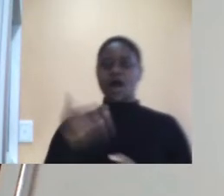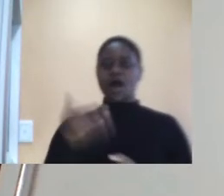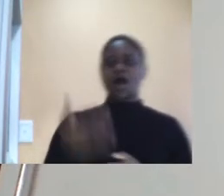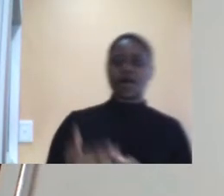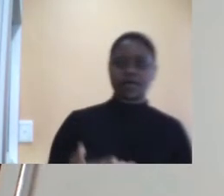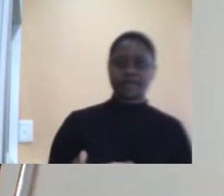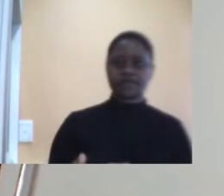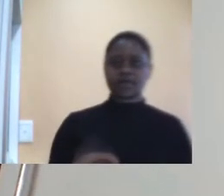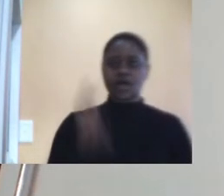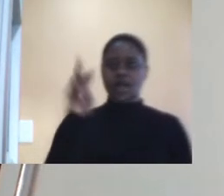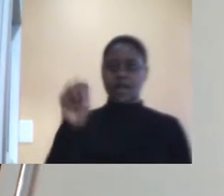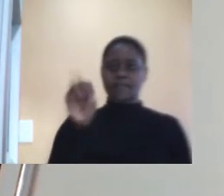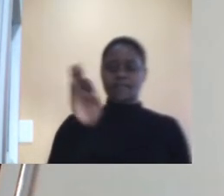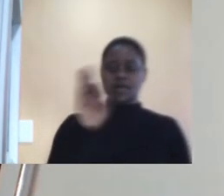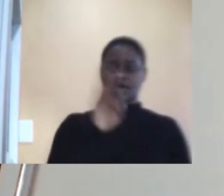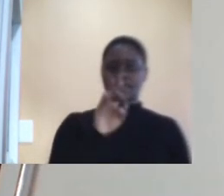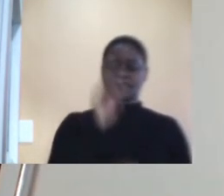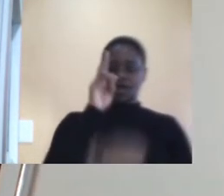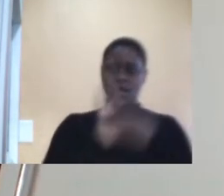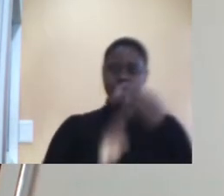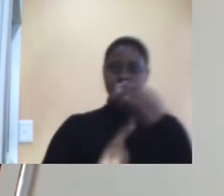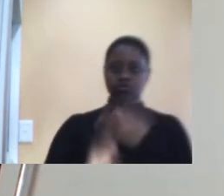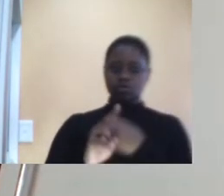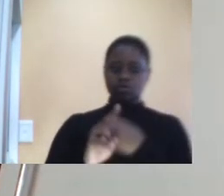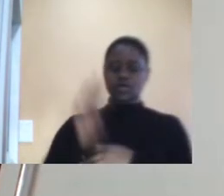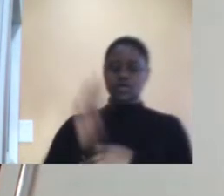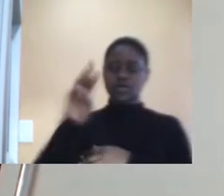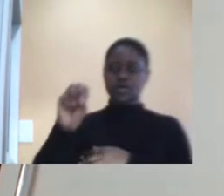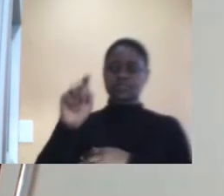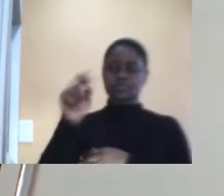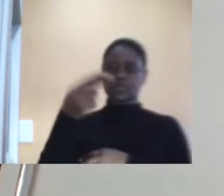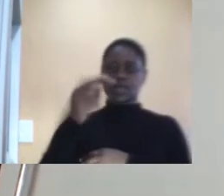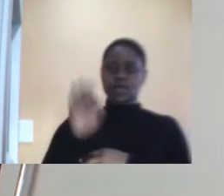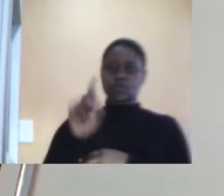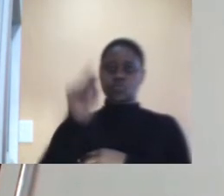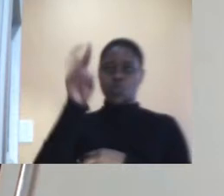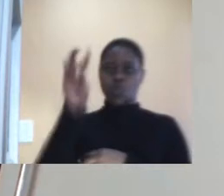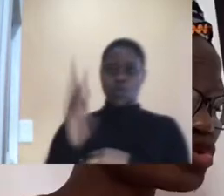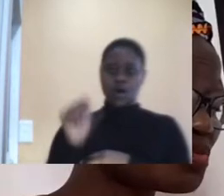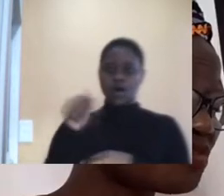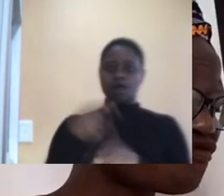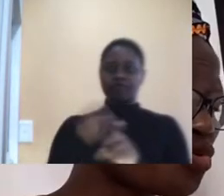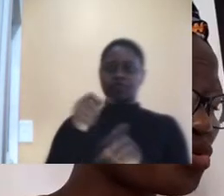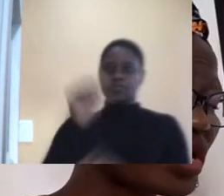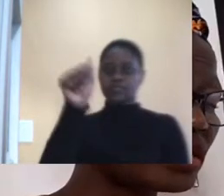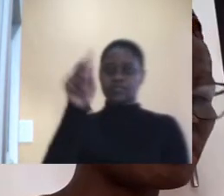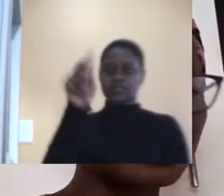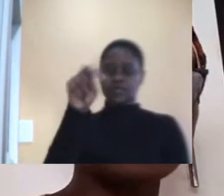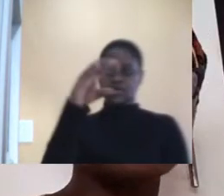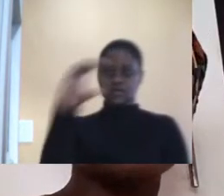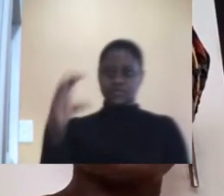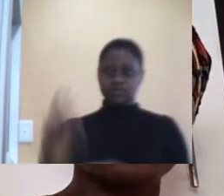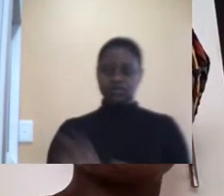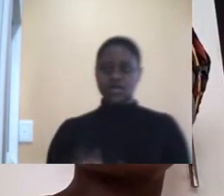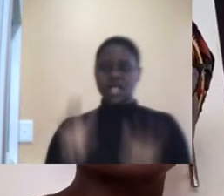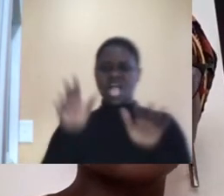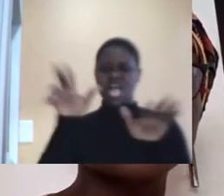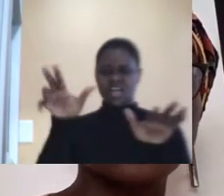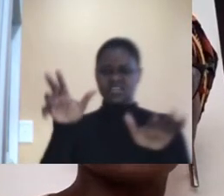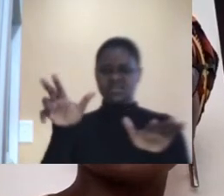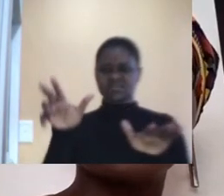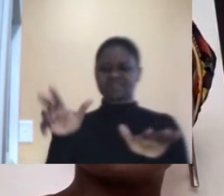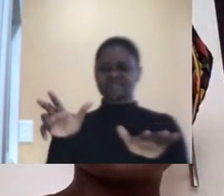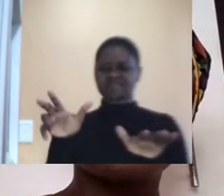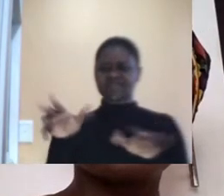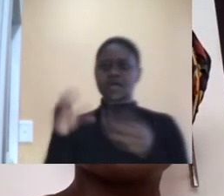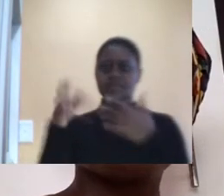After the MF is Honorable Mthethwa from the ANC, who is going to speak for 8 minutes. Honorable